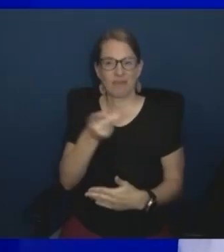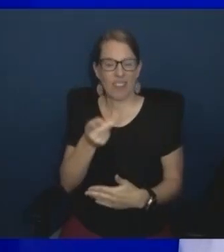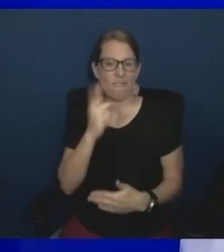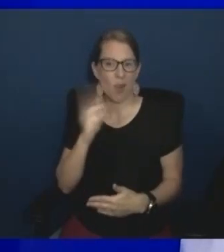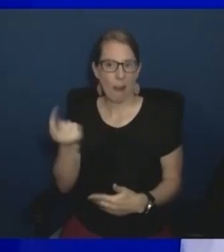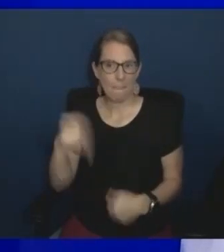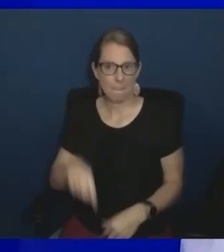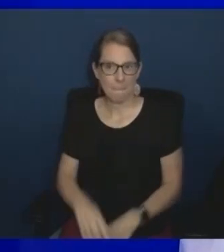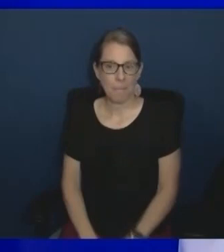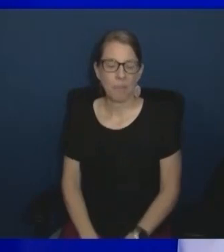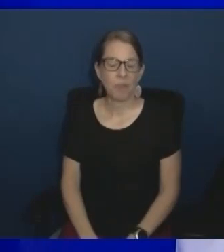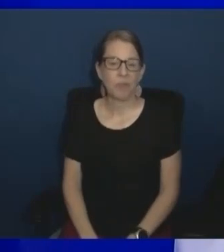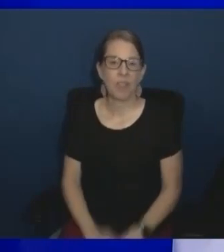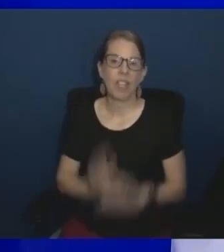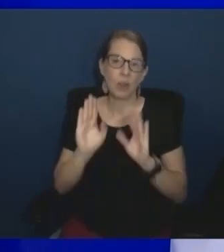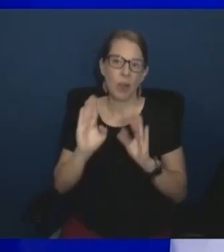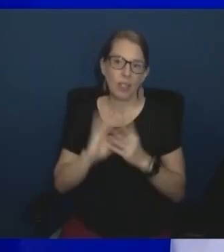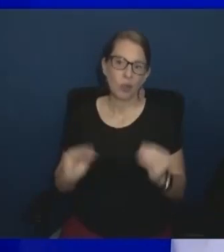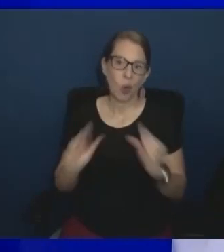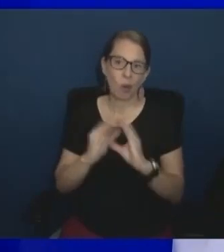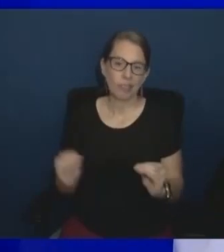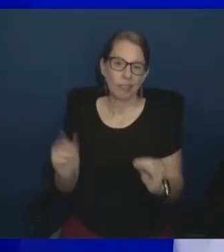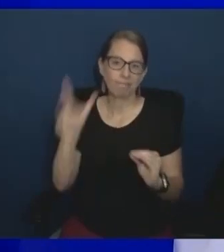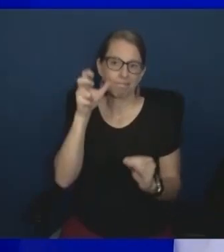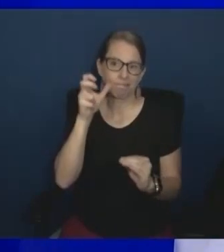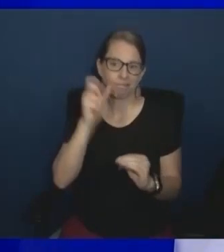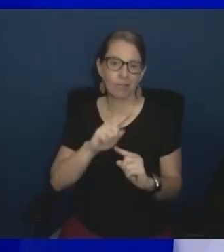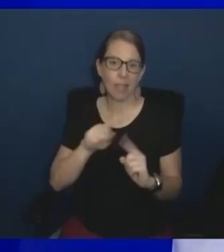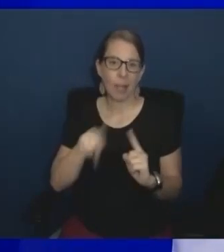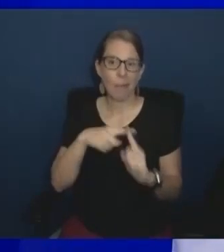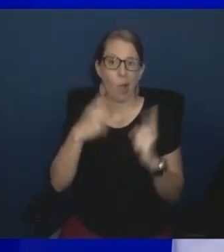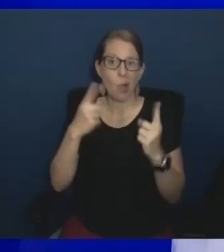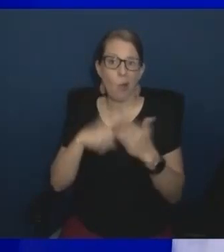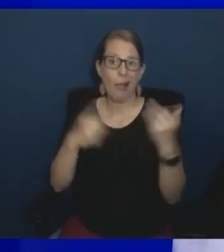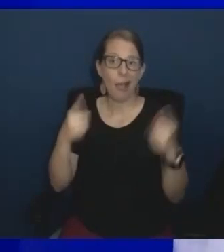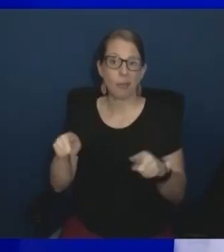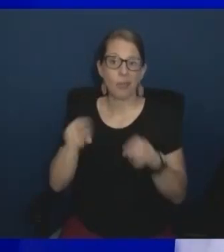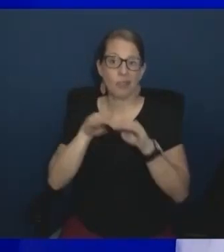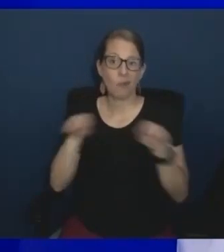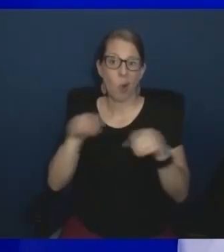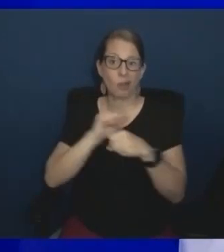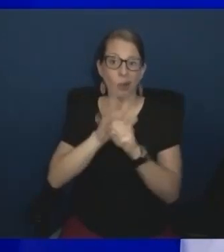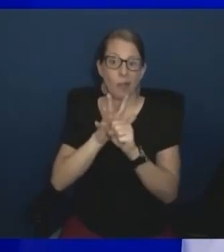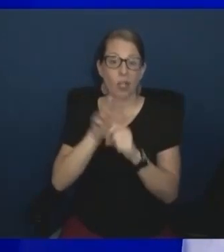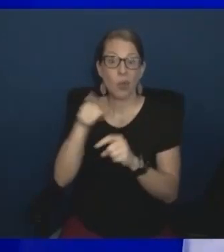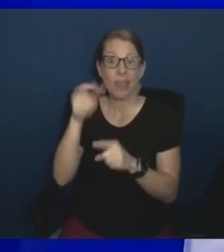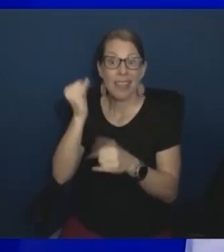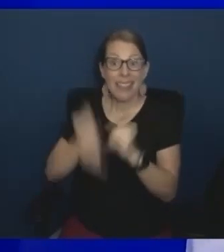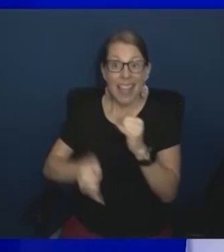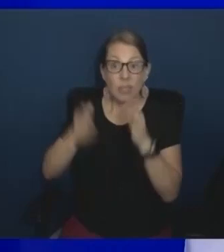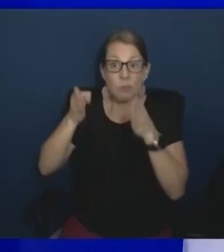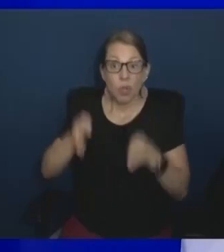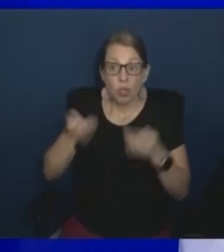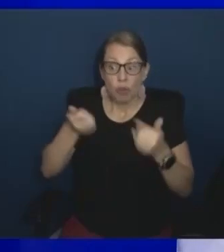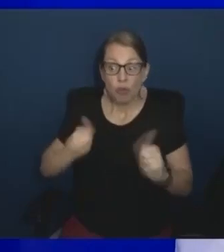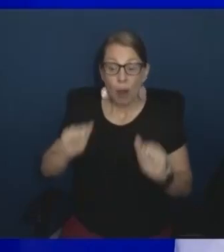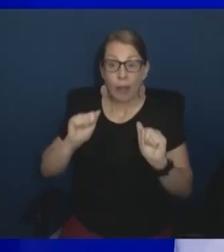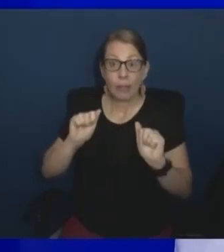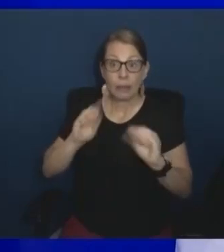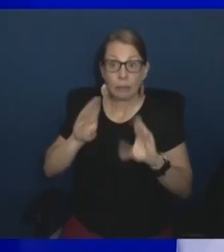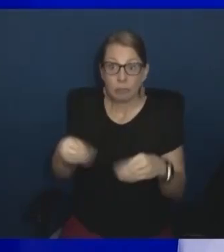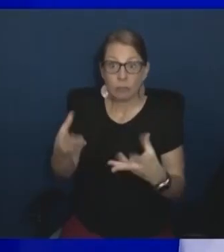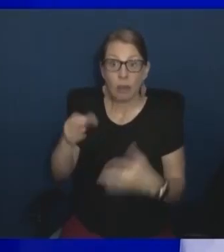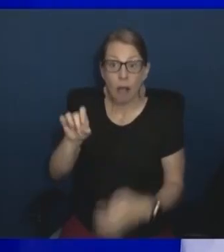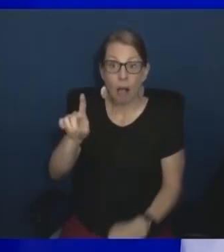great stories about what happens up on the floor when you are the last person who is trying to give oxygen relief and